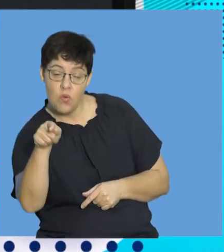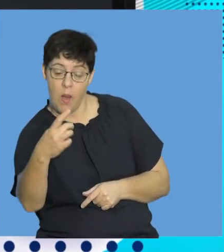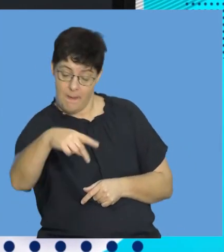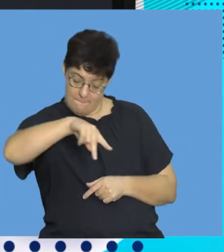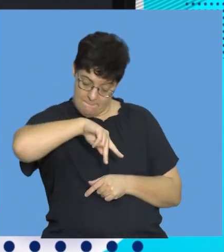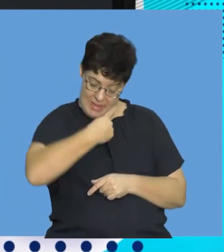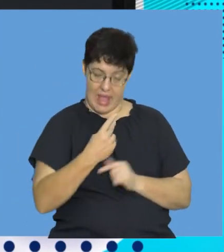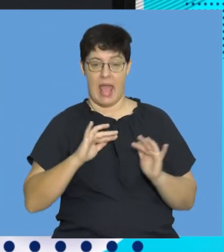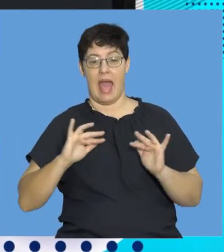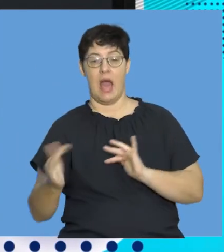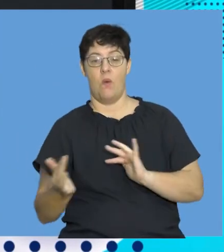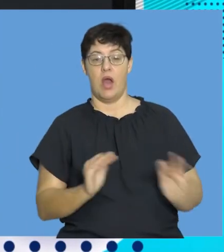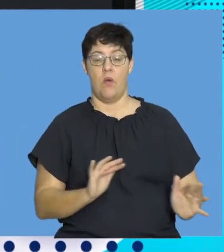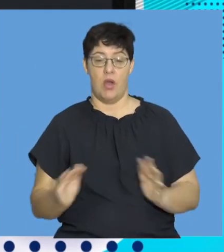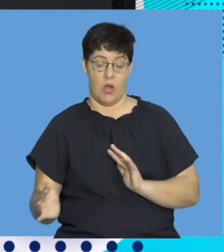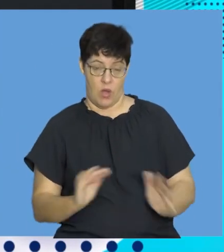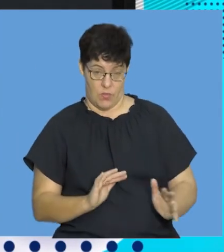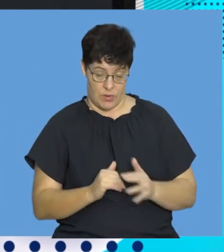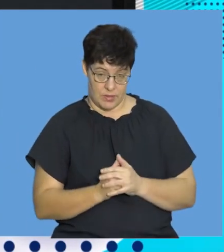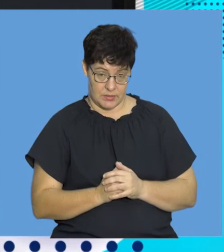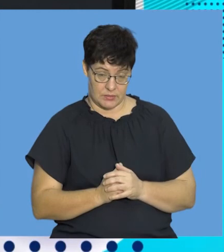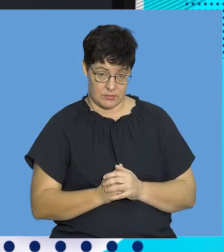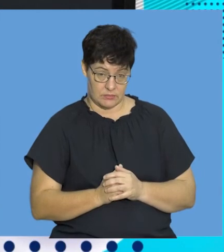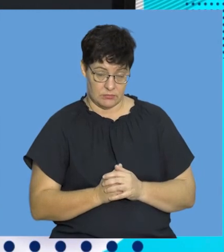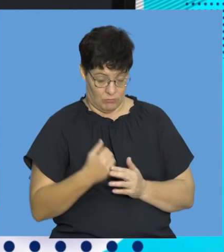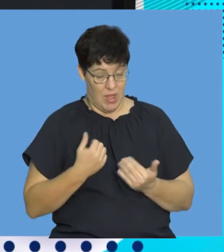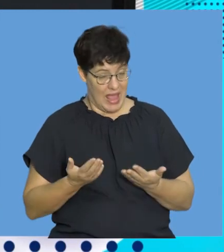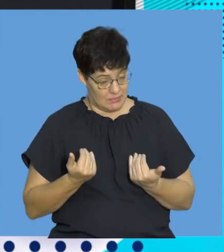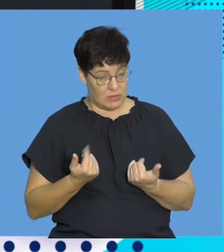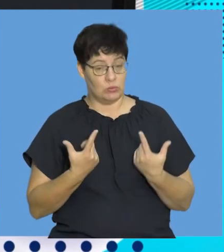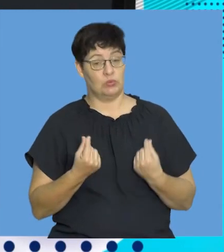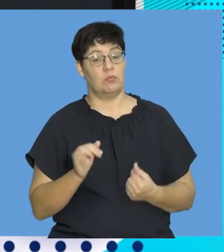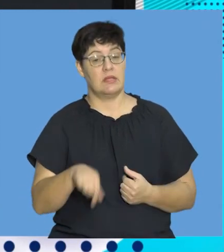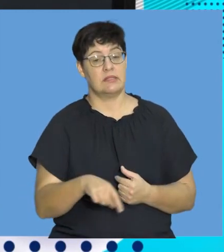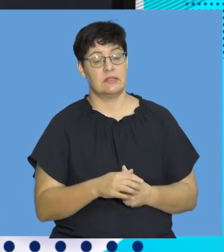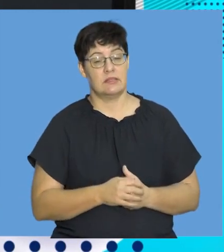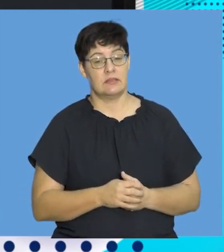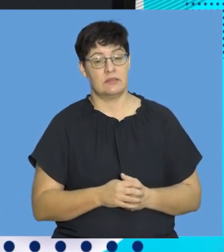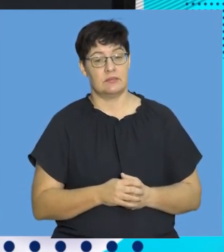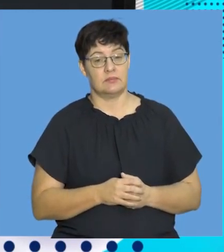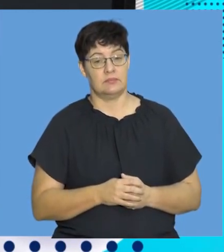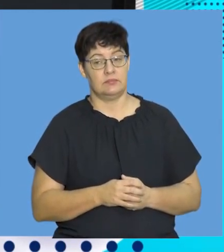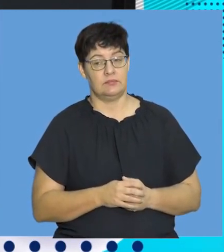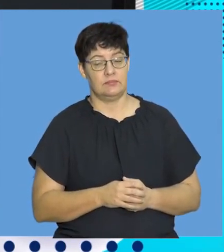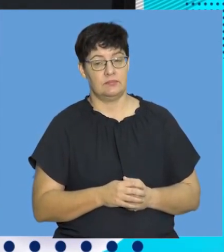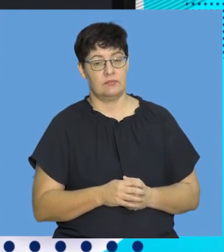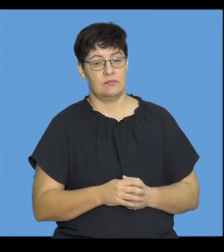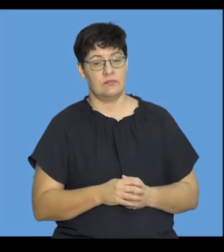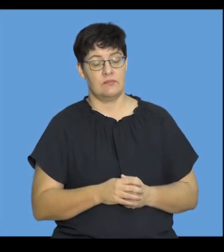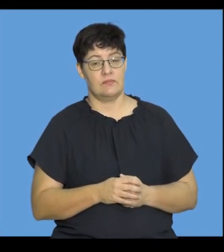them exactly this is how we expect you to settle your debt.